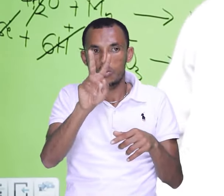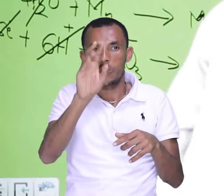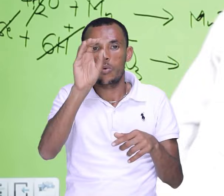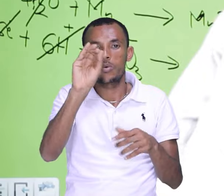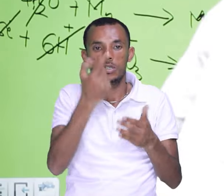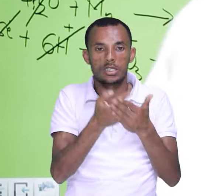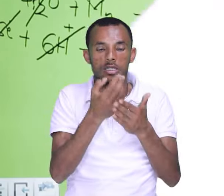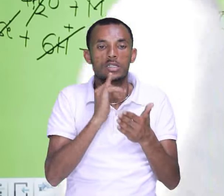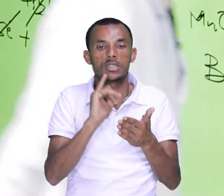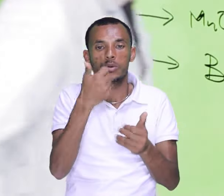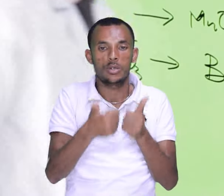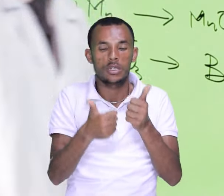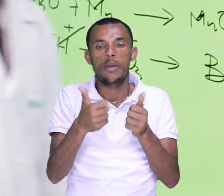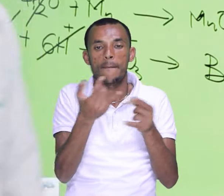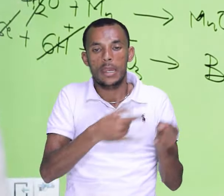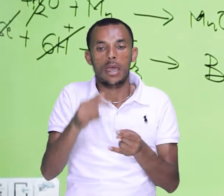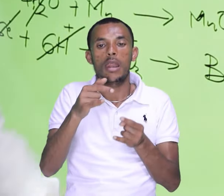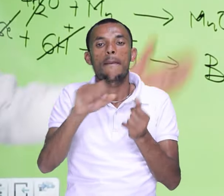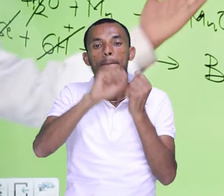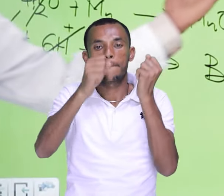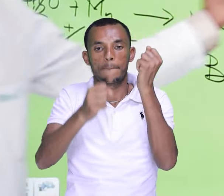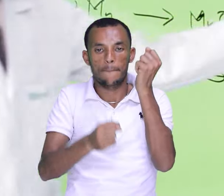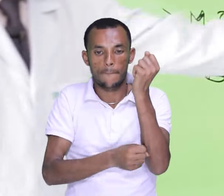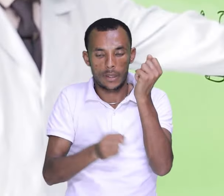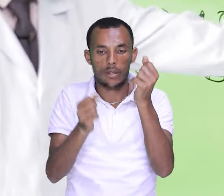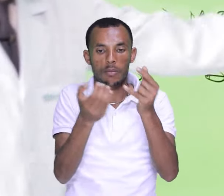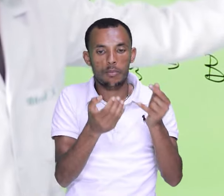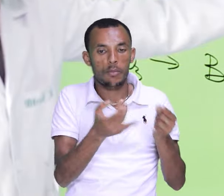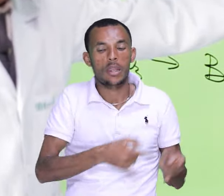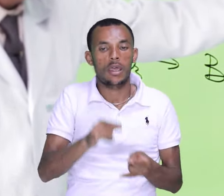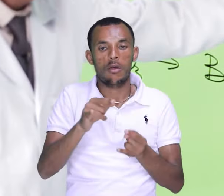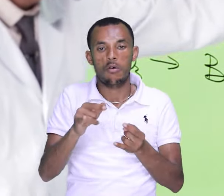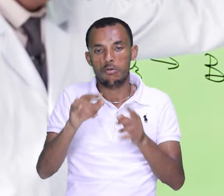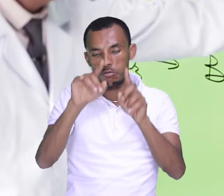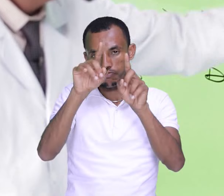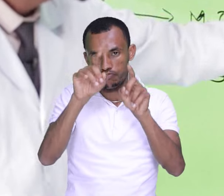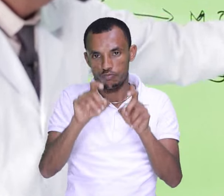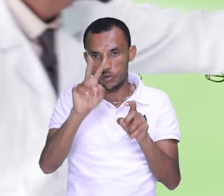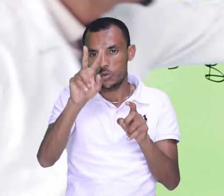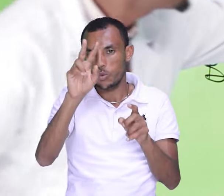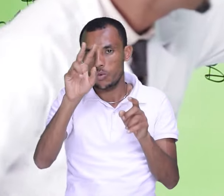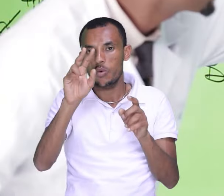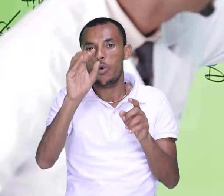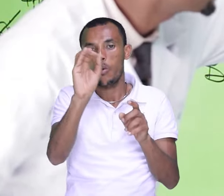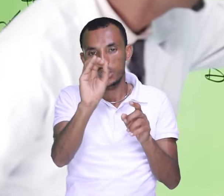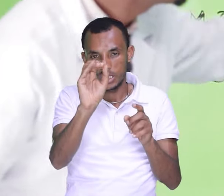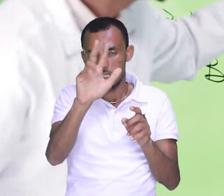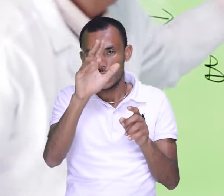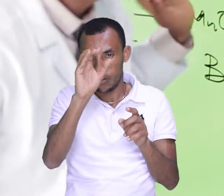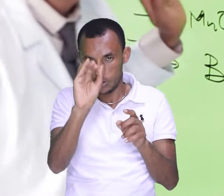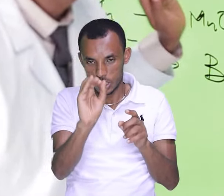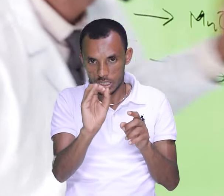is which media? In basic media. Finally, check this one, 2 oxygen, here 3